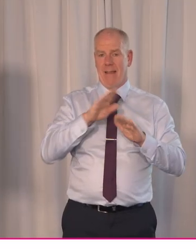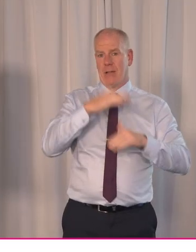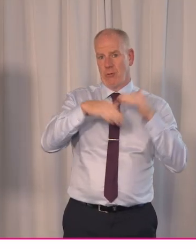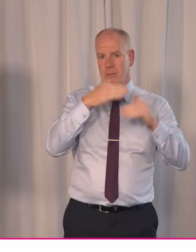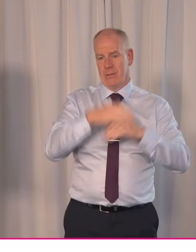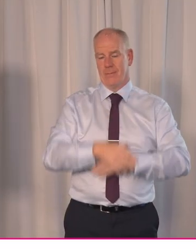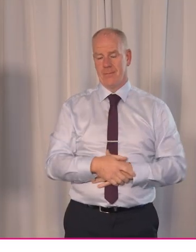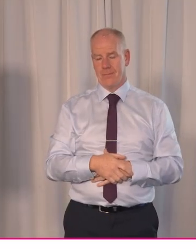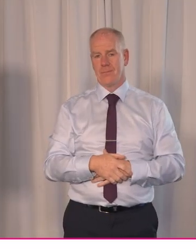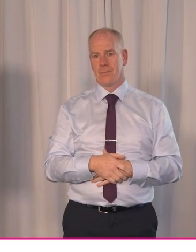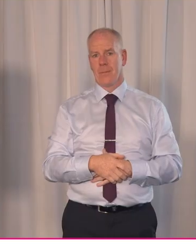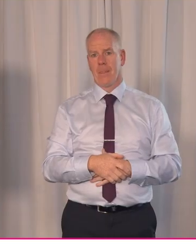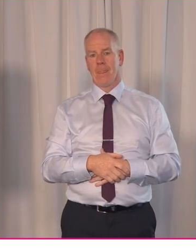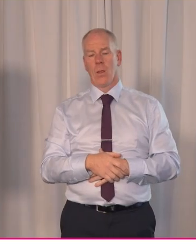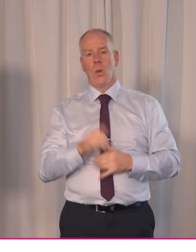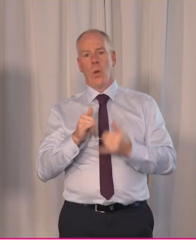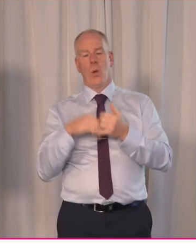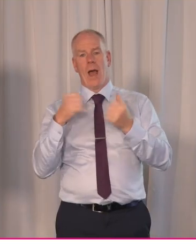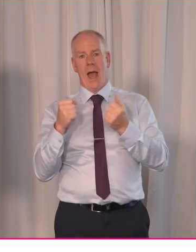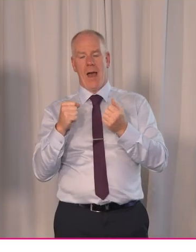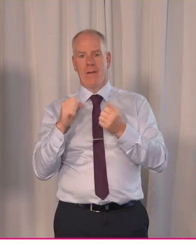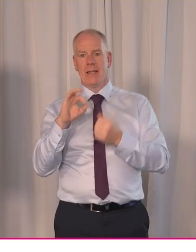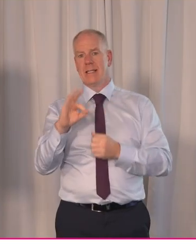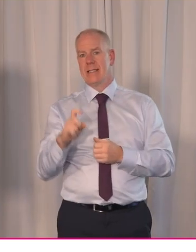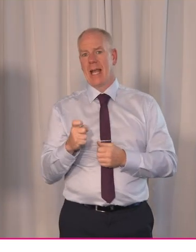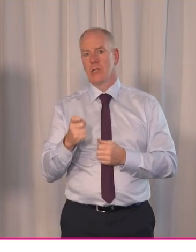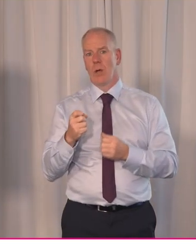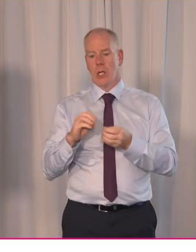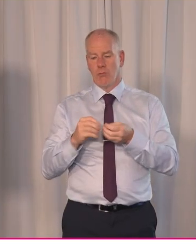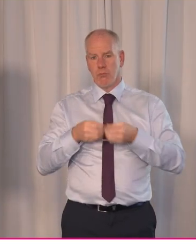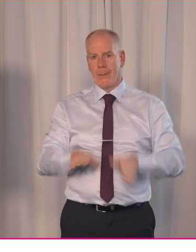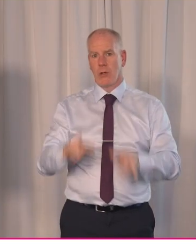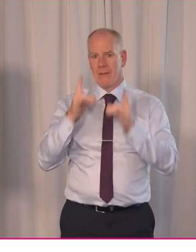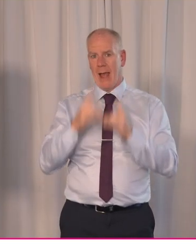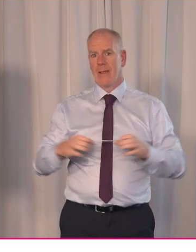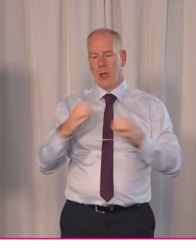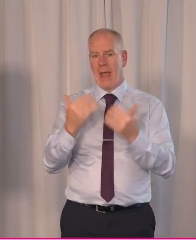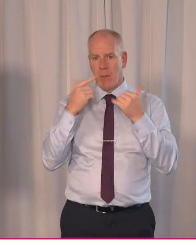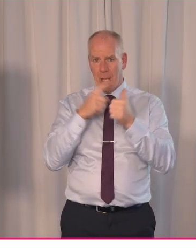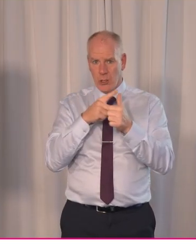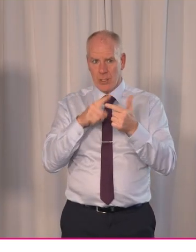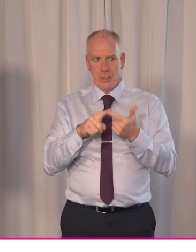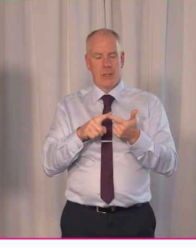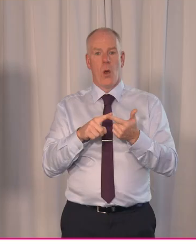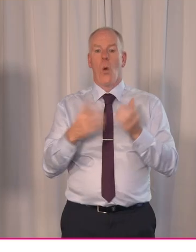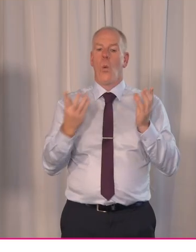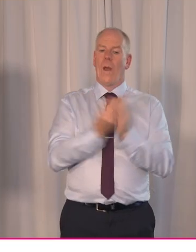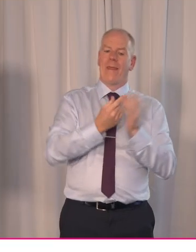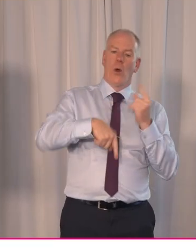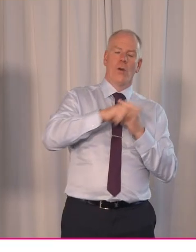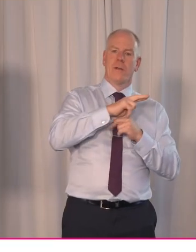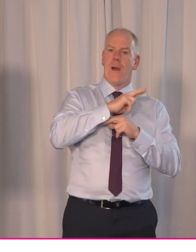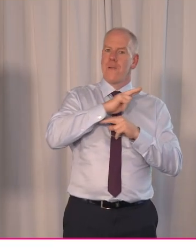and develop sexual and reproductive healthcare information, developed with us, not without